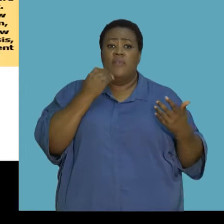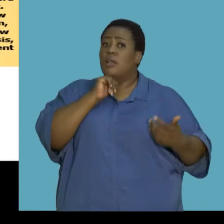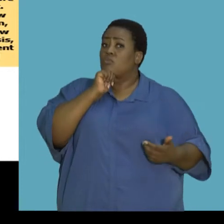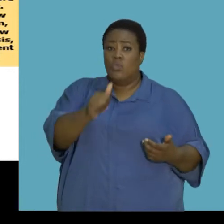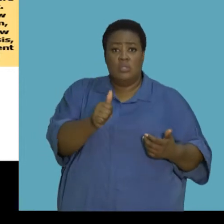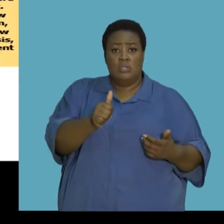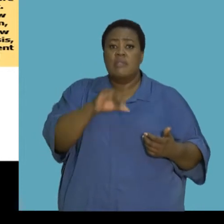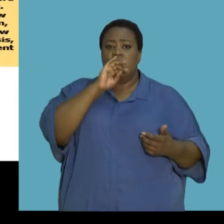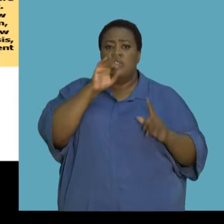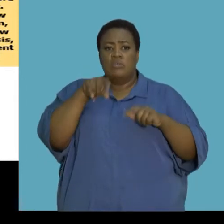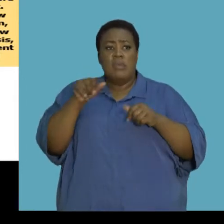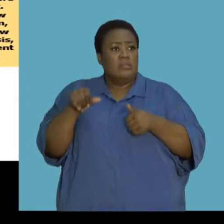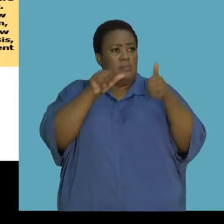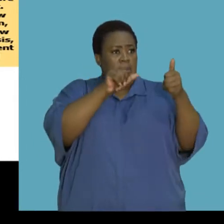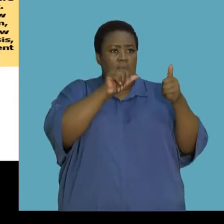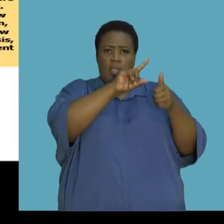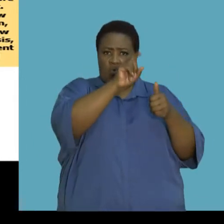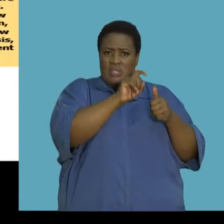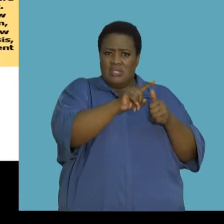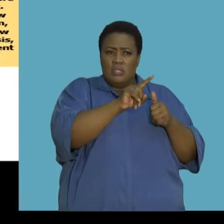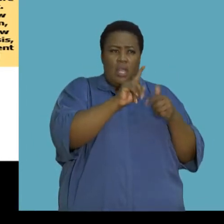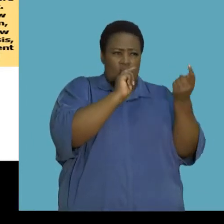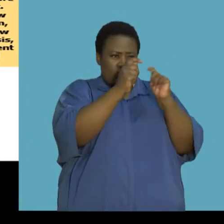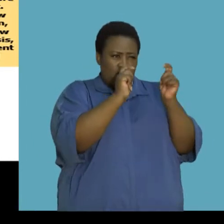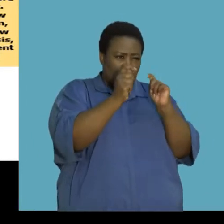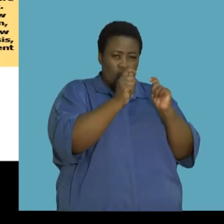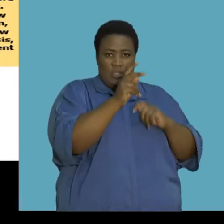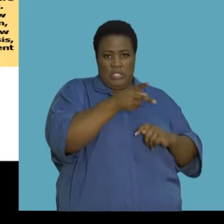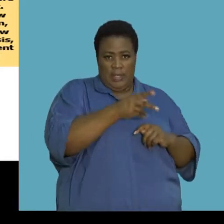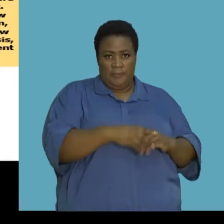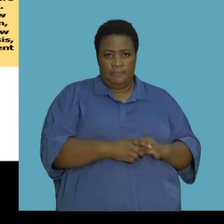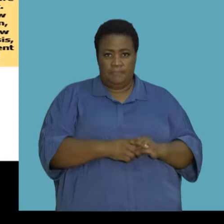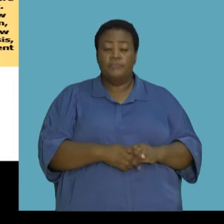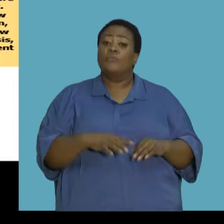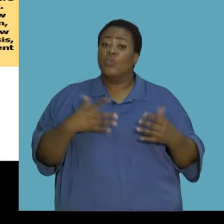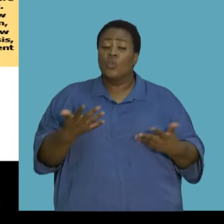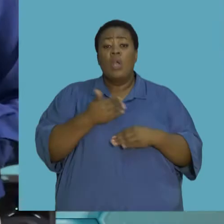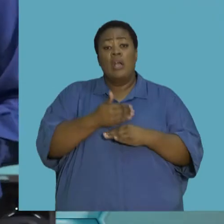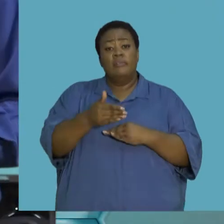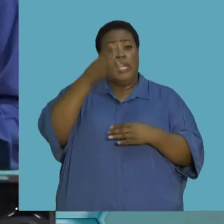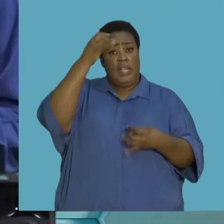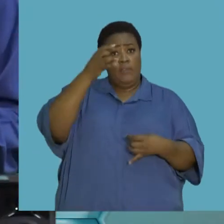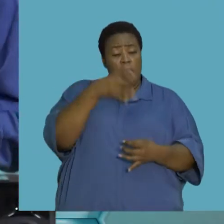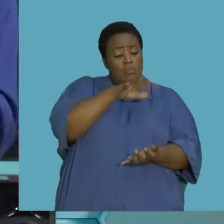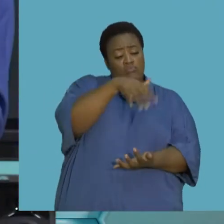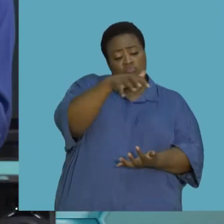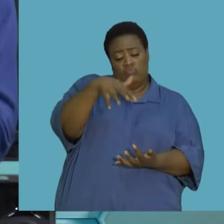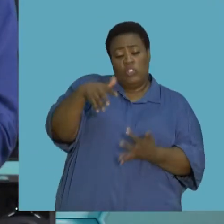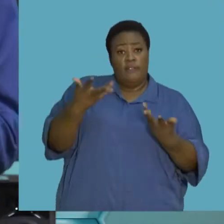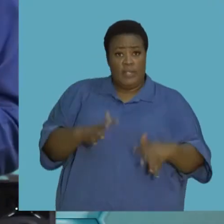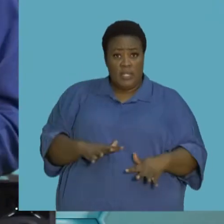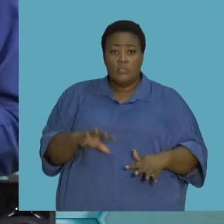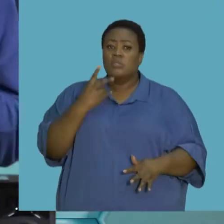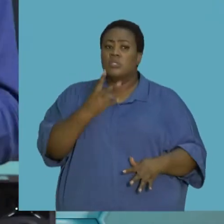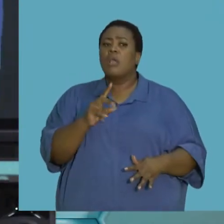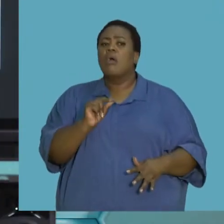got to review our hypothesis. So essentially, we could, at the end, after collecting the information,